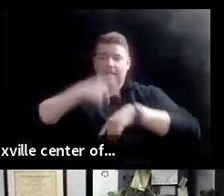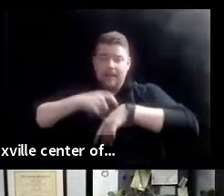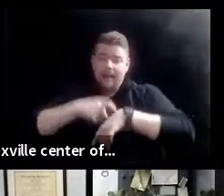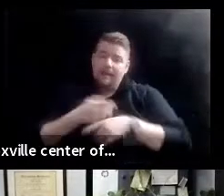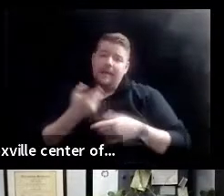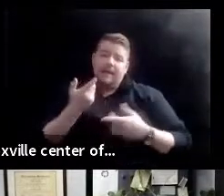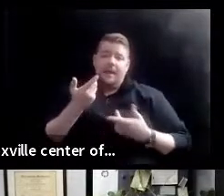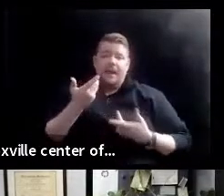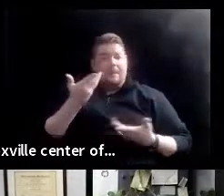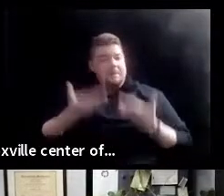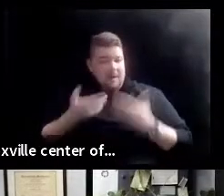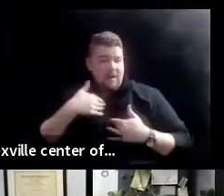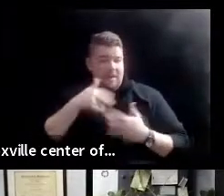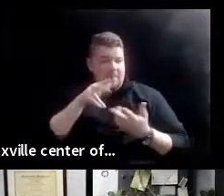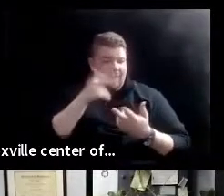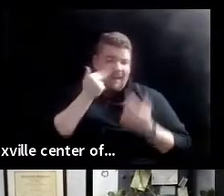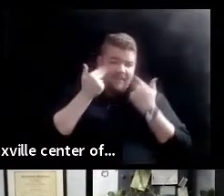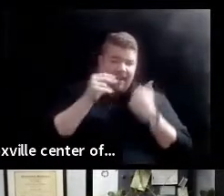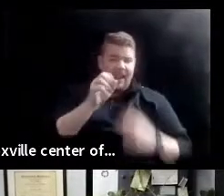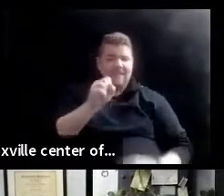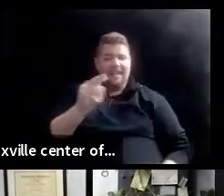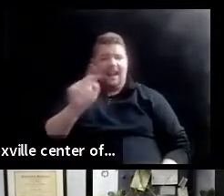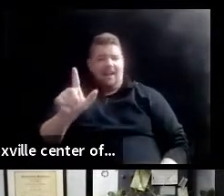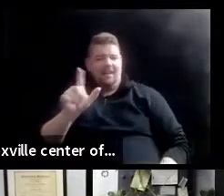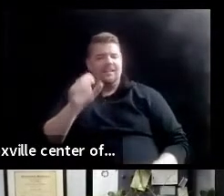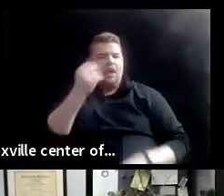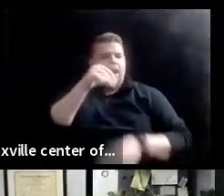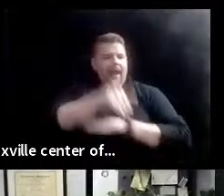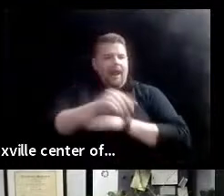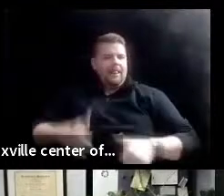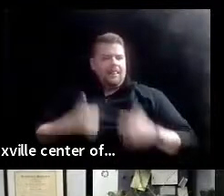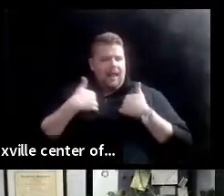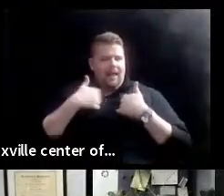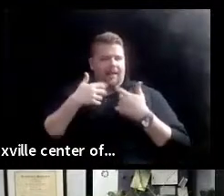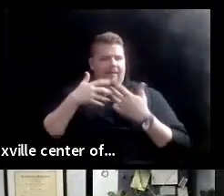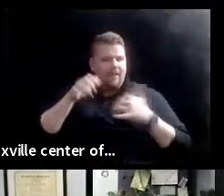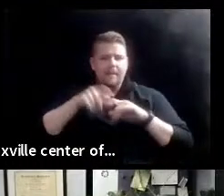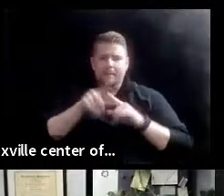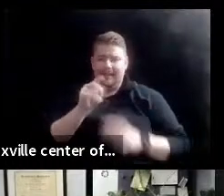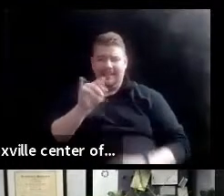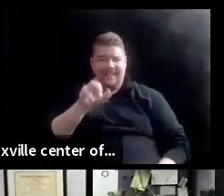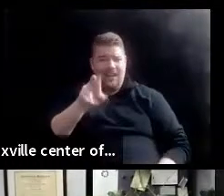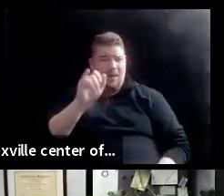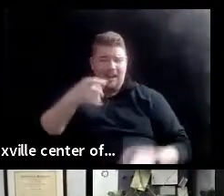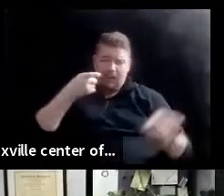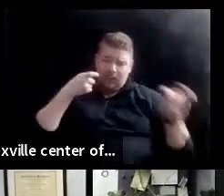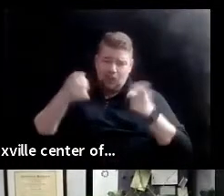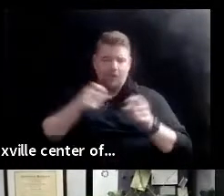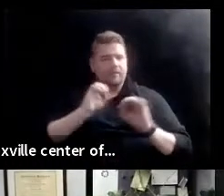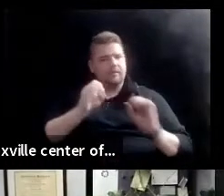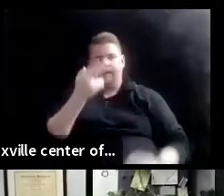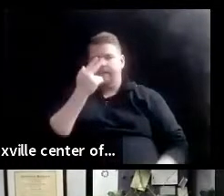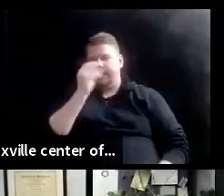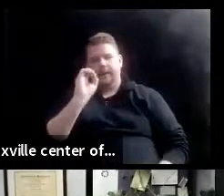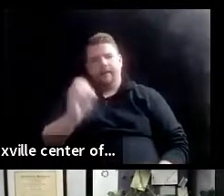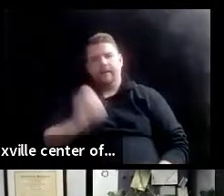might be an amusing SNL skit, but there's nothing funny about tyranny. Thank you very much.